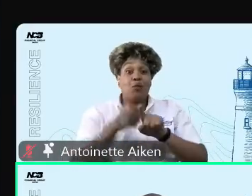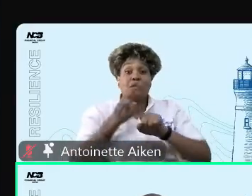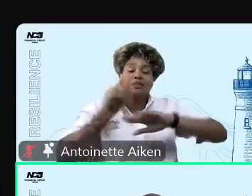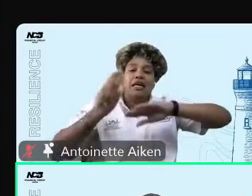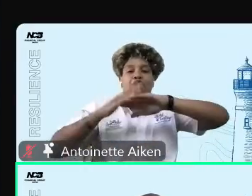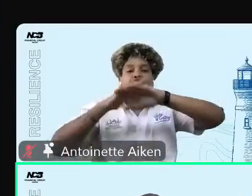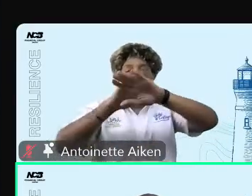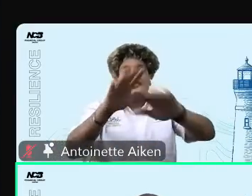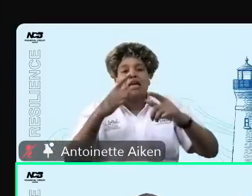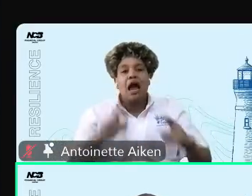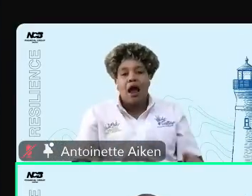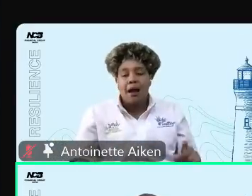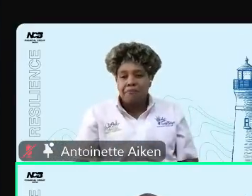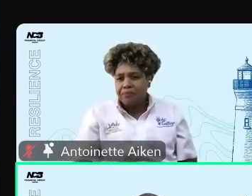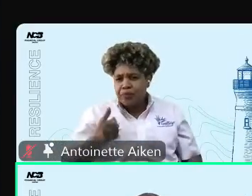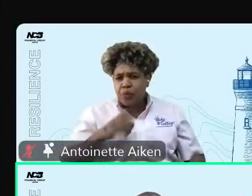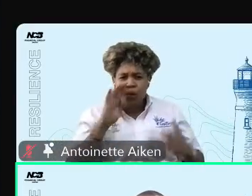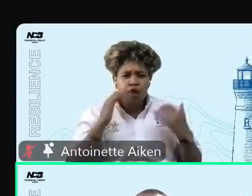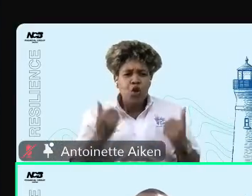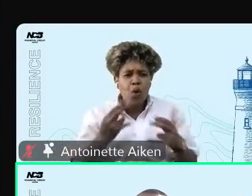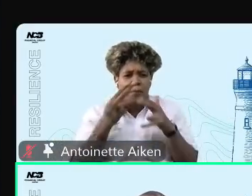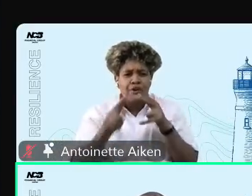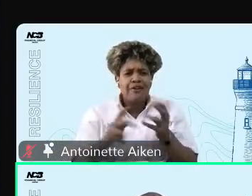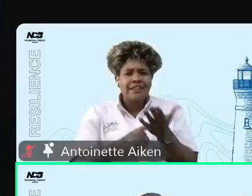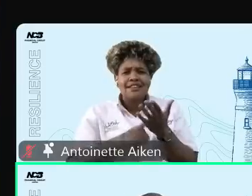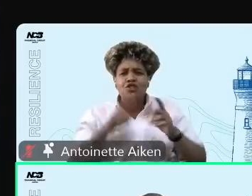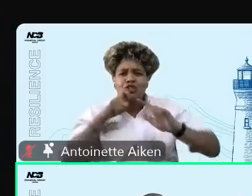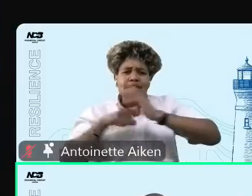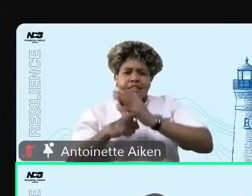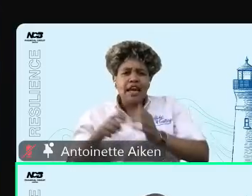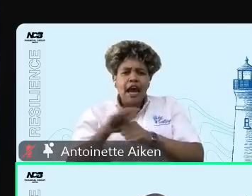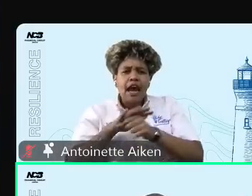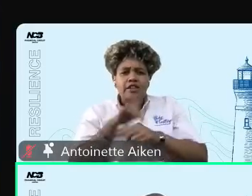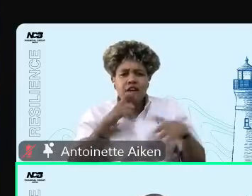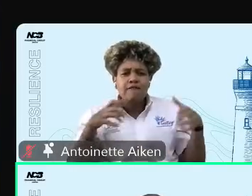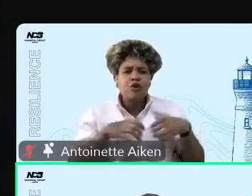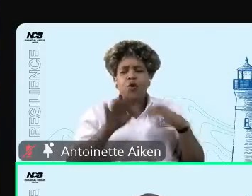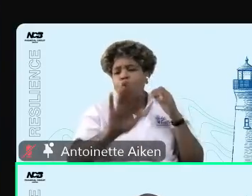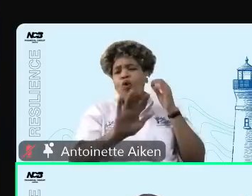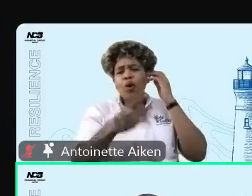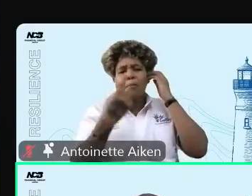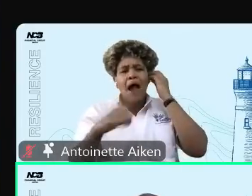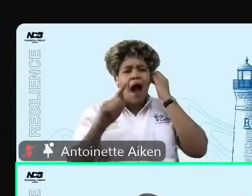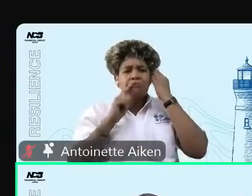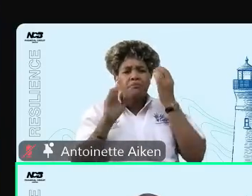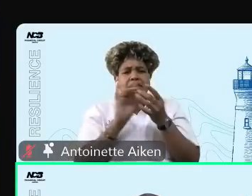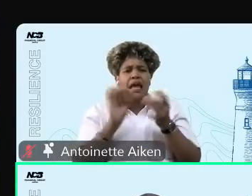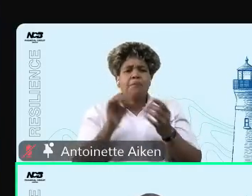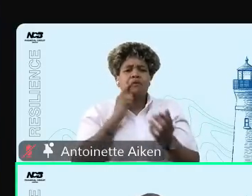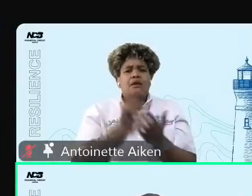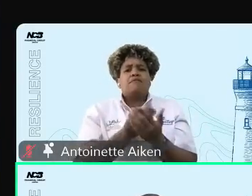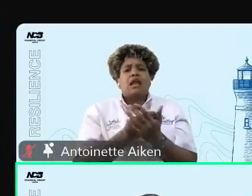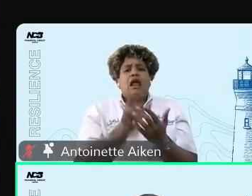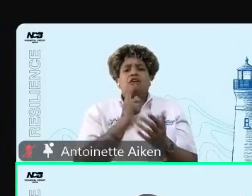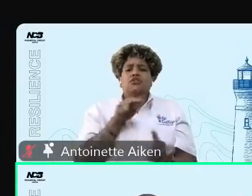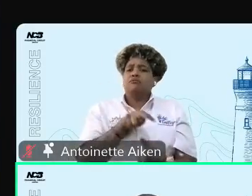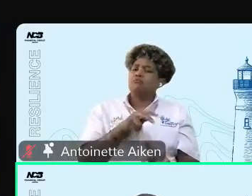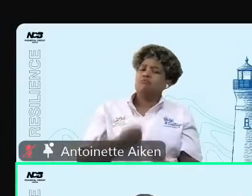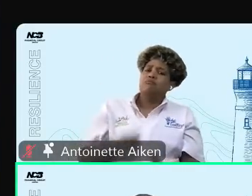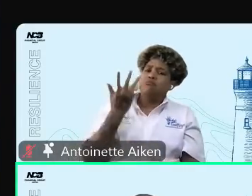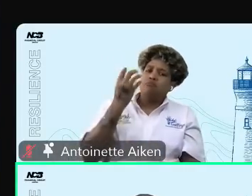increase. We will now briefly discuss key areas of the group's statement of financial position.